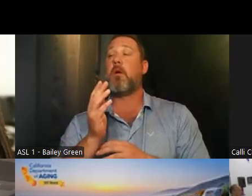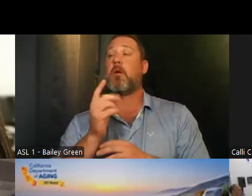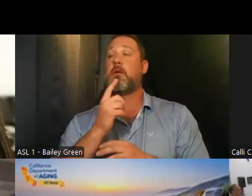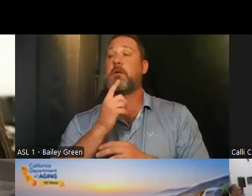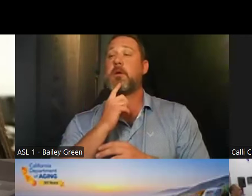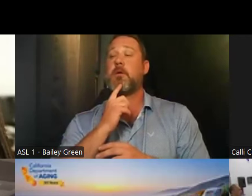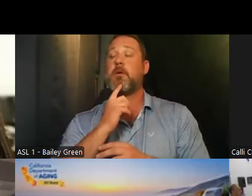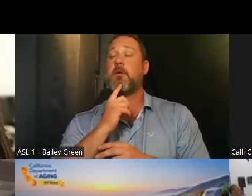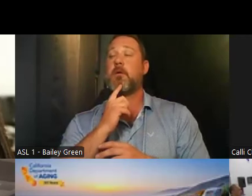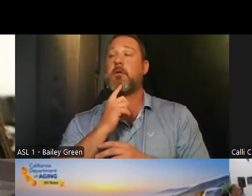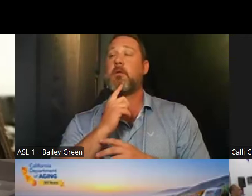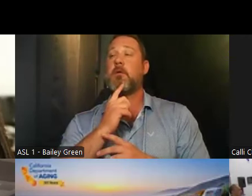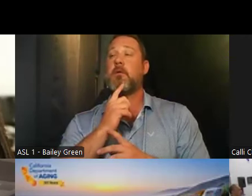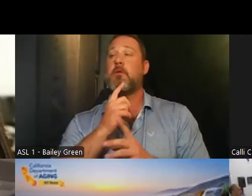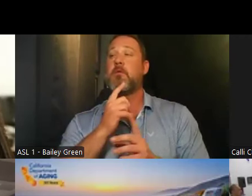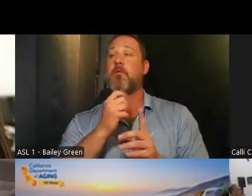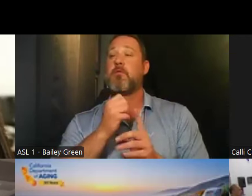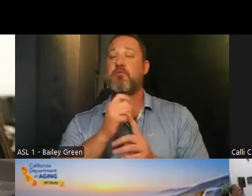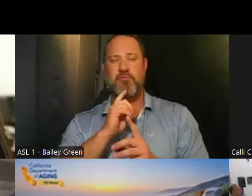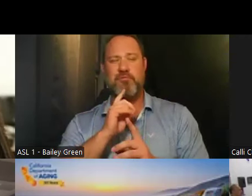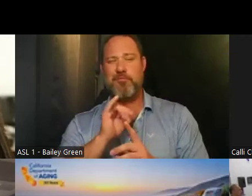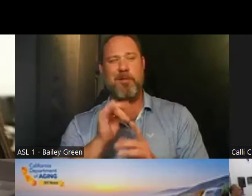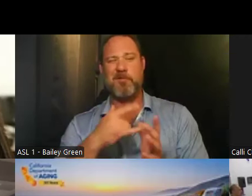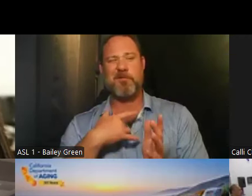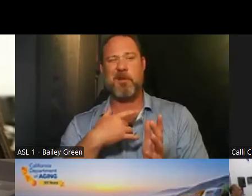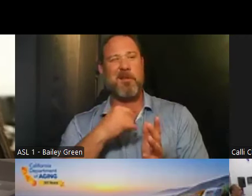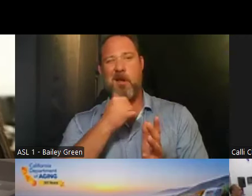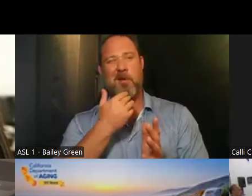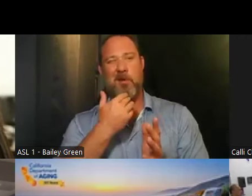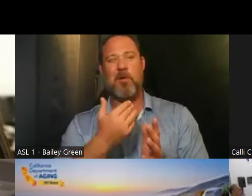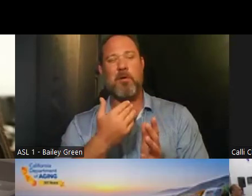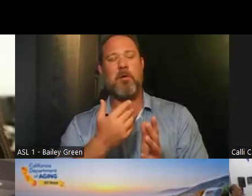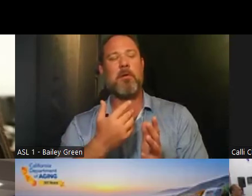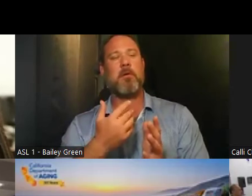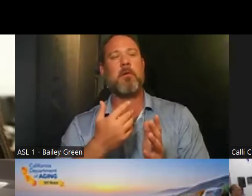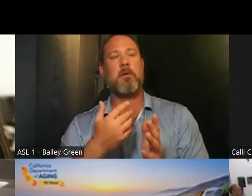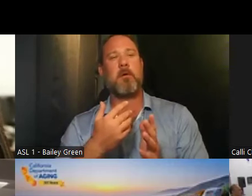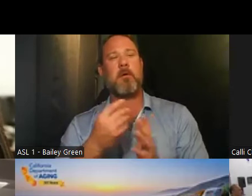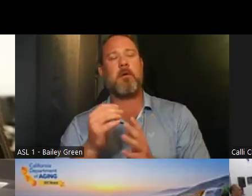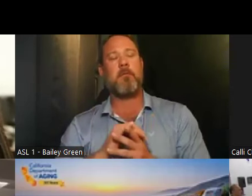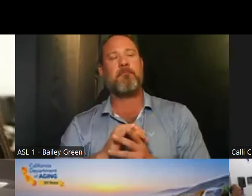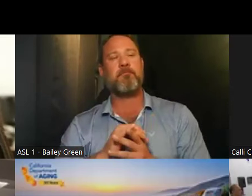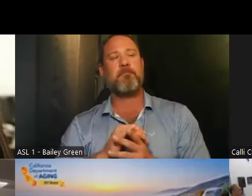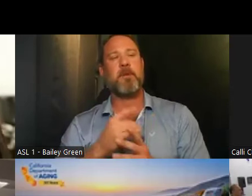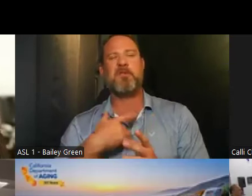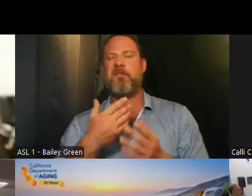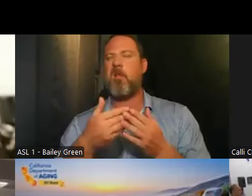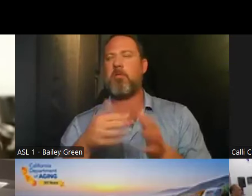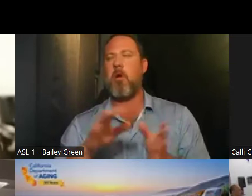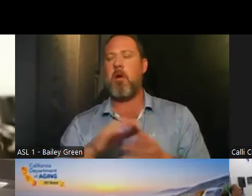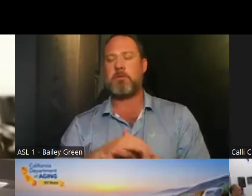said that she was really just feeling not very good. She felt like kind of a lost